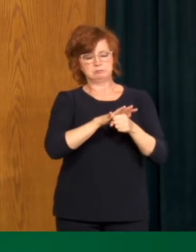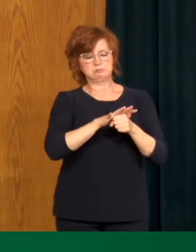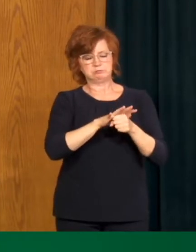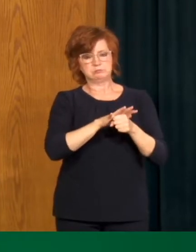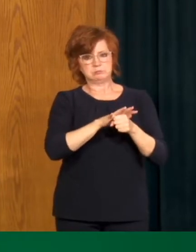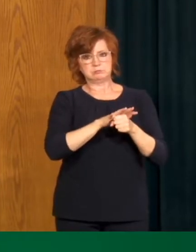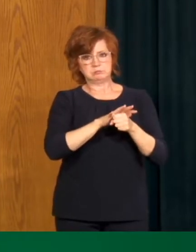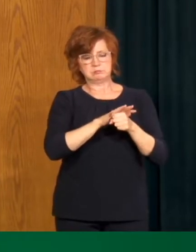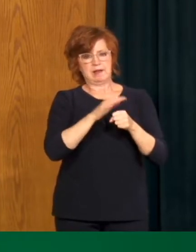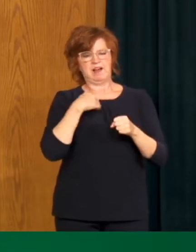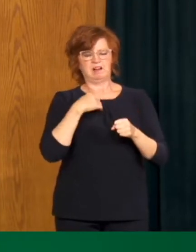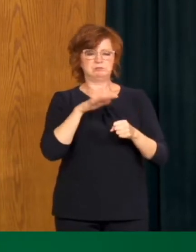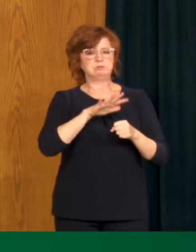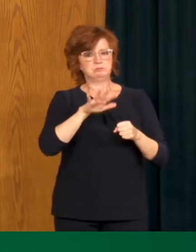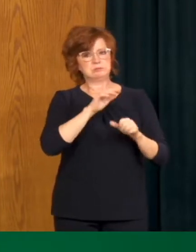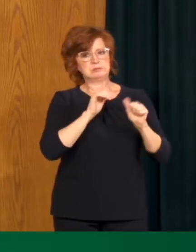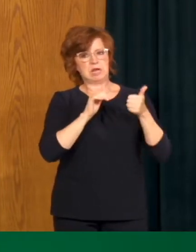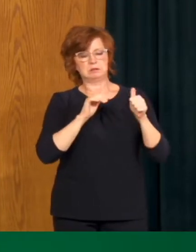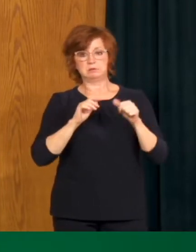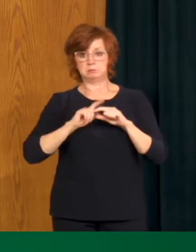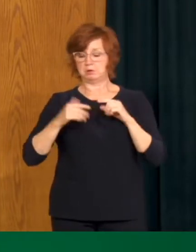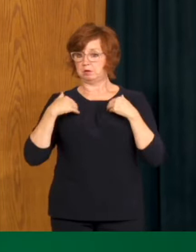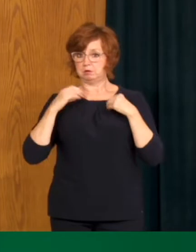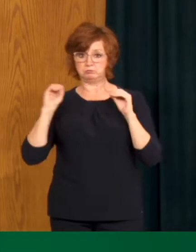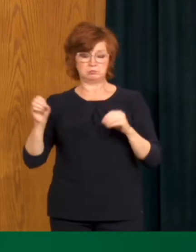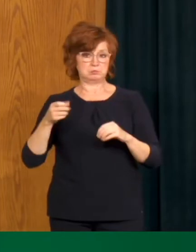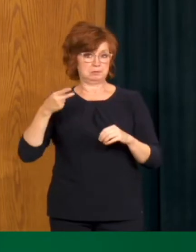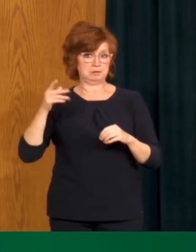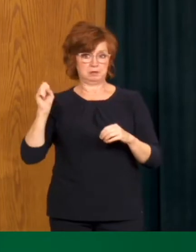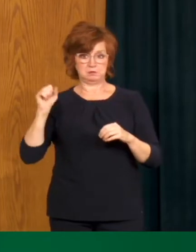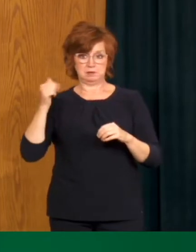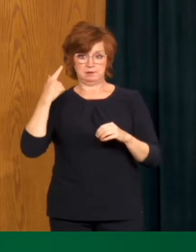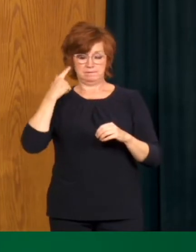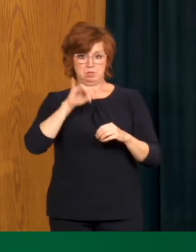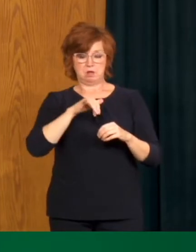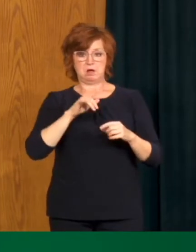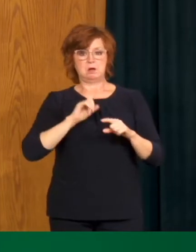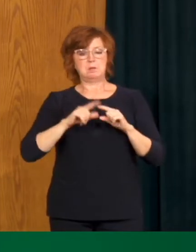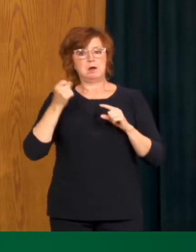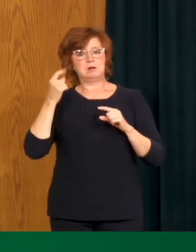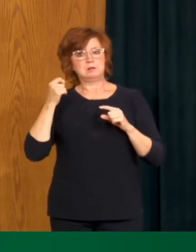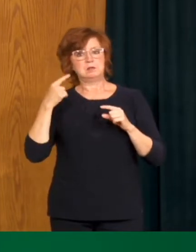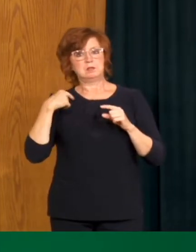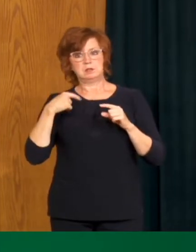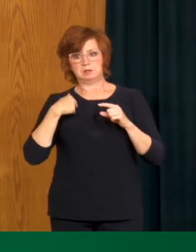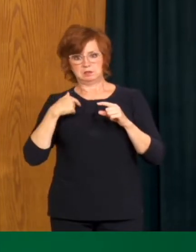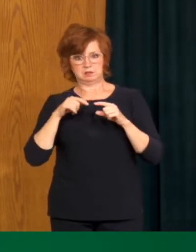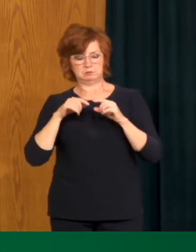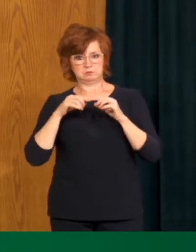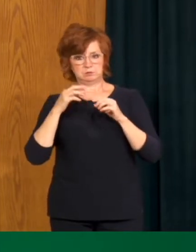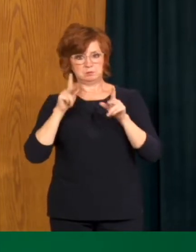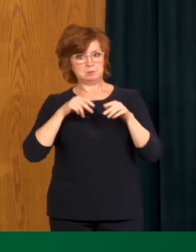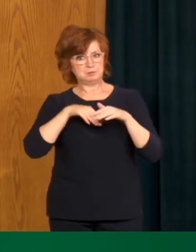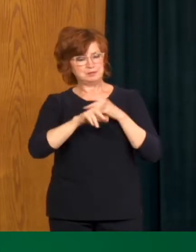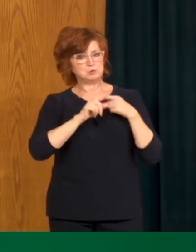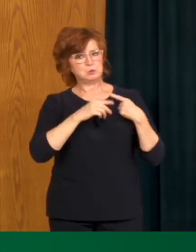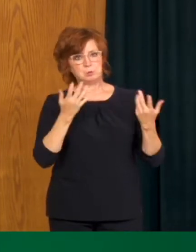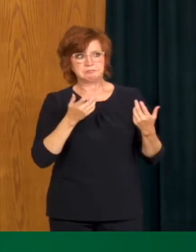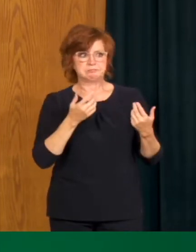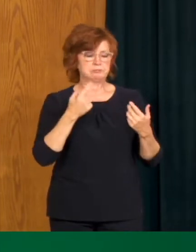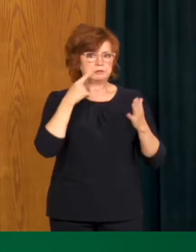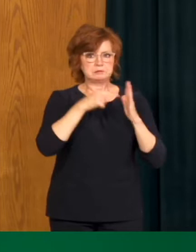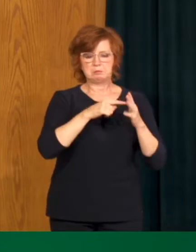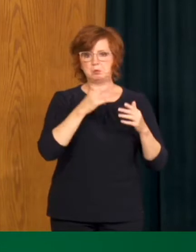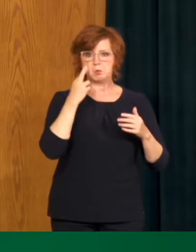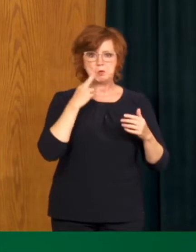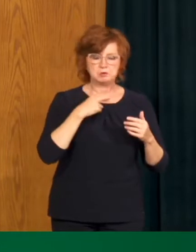have the ability to follow up, or people have been in restaurants or businesses. We are issuing public service announcements and notifications to